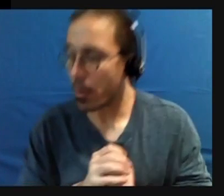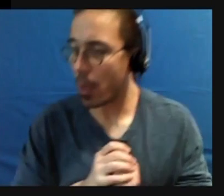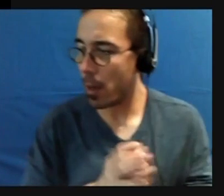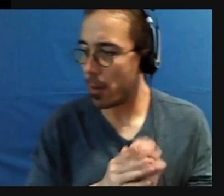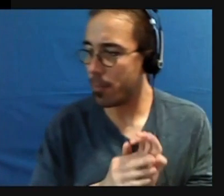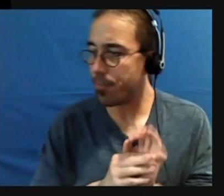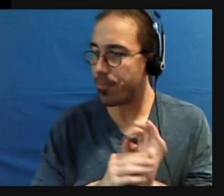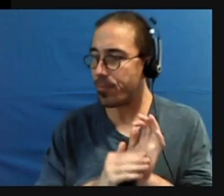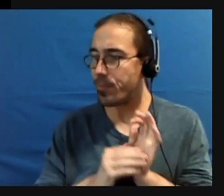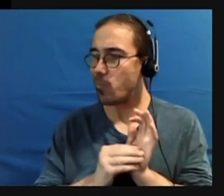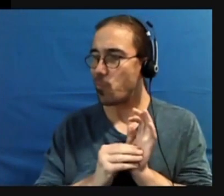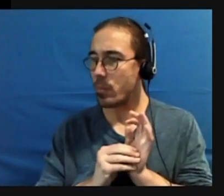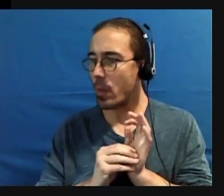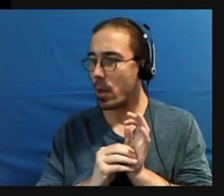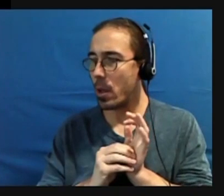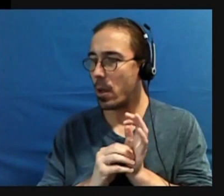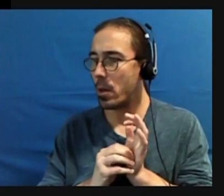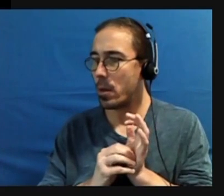Oops.